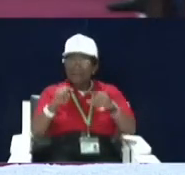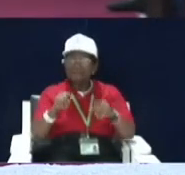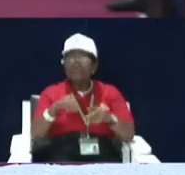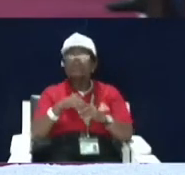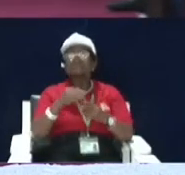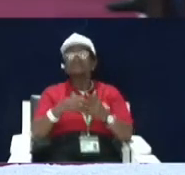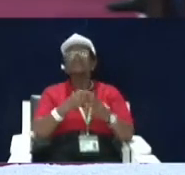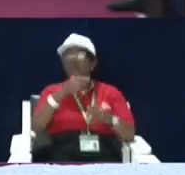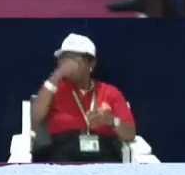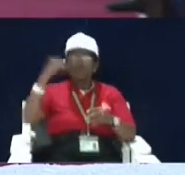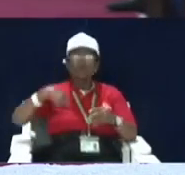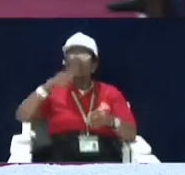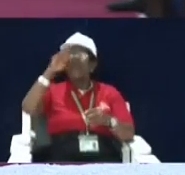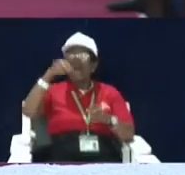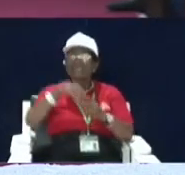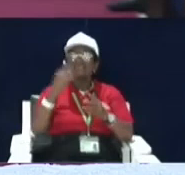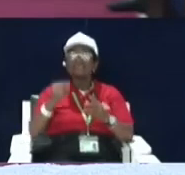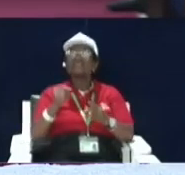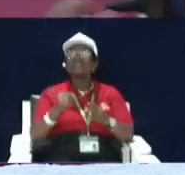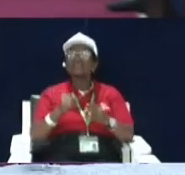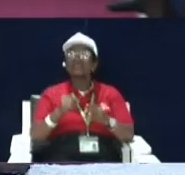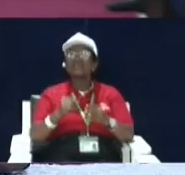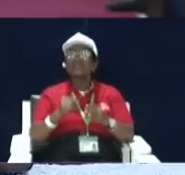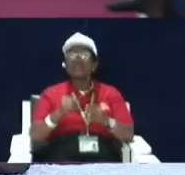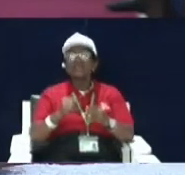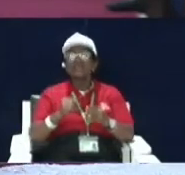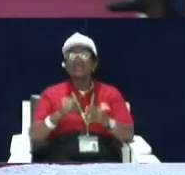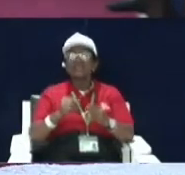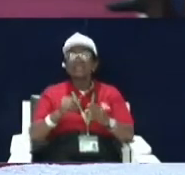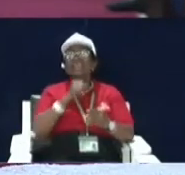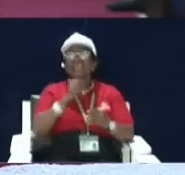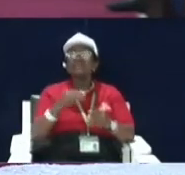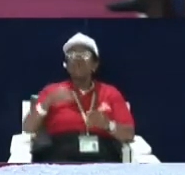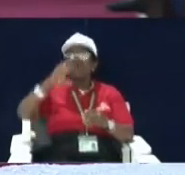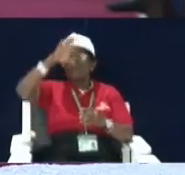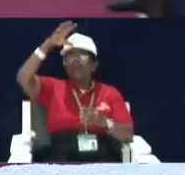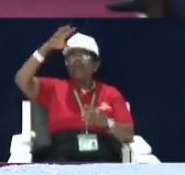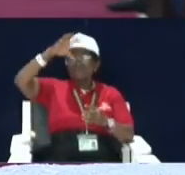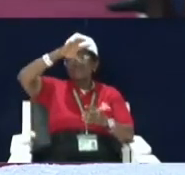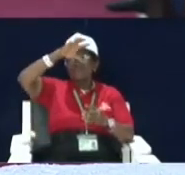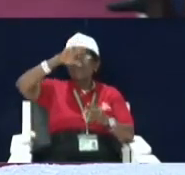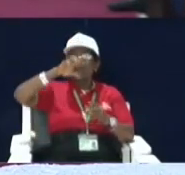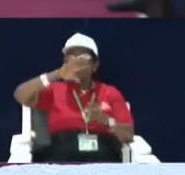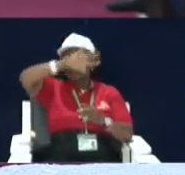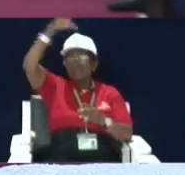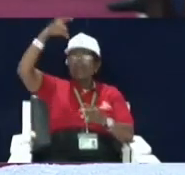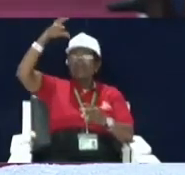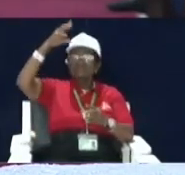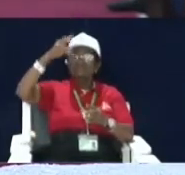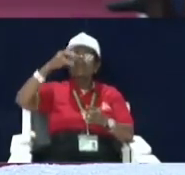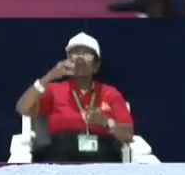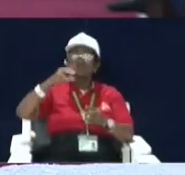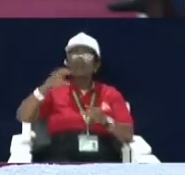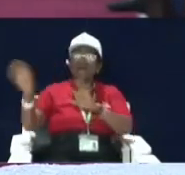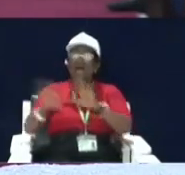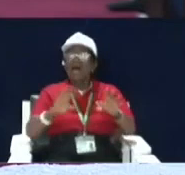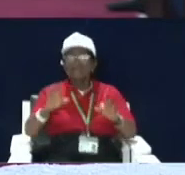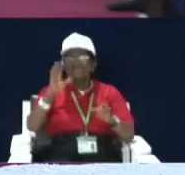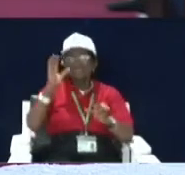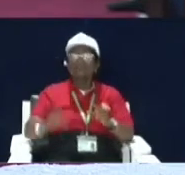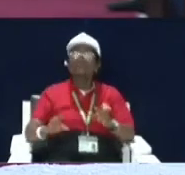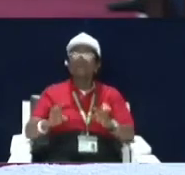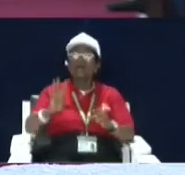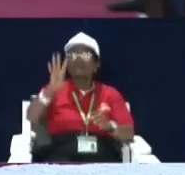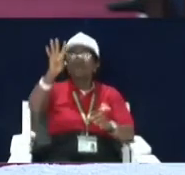But when you read Acts of the Apostles chapter 5, from verse 5 to 24, Acts of the Apostles